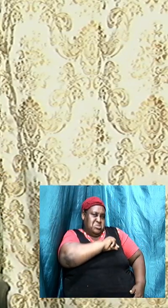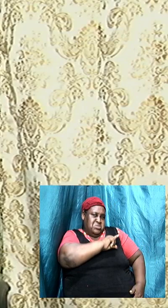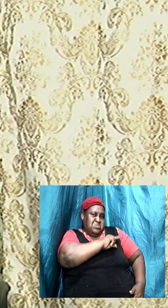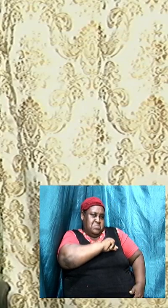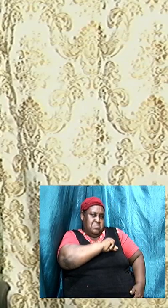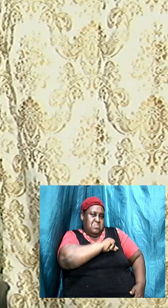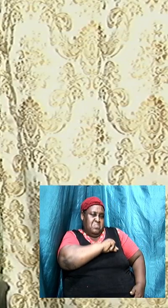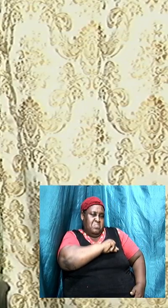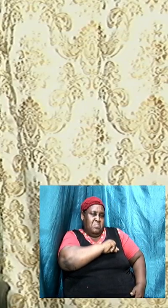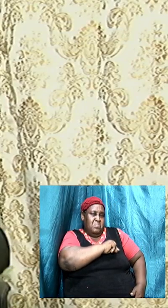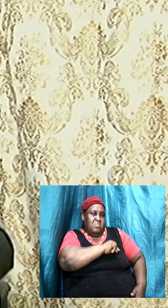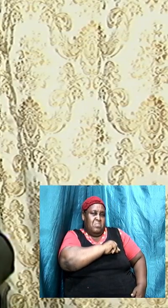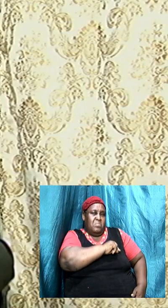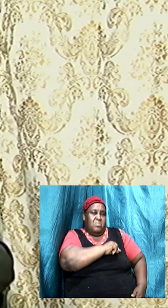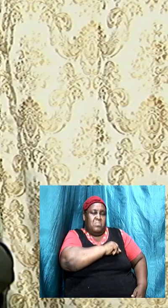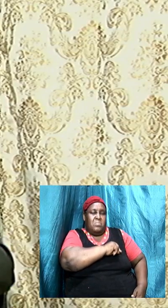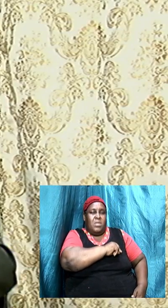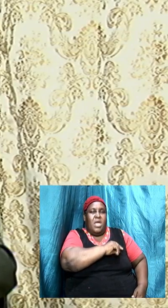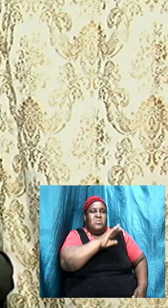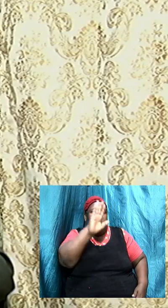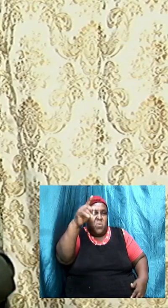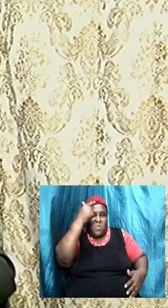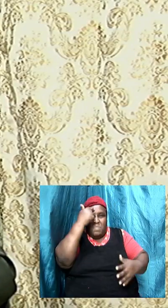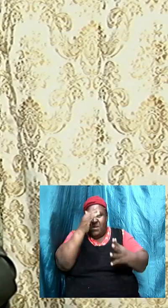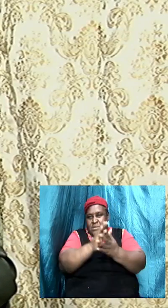line up with your conscience and your belief.